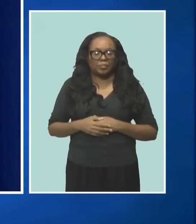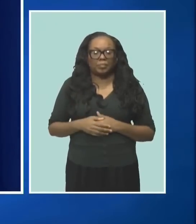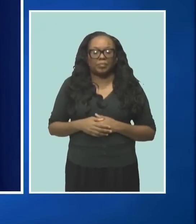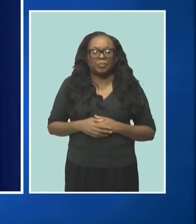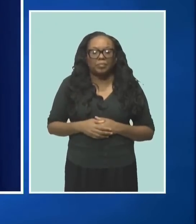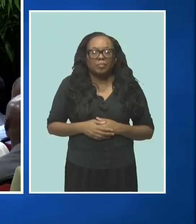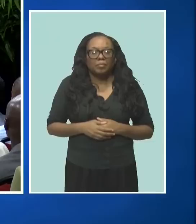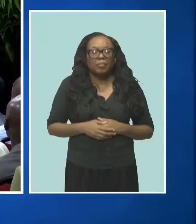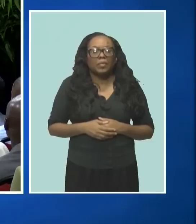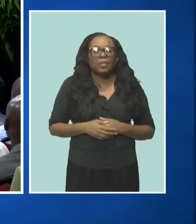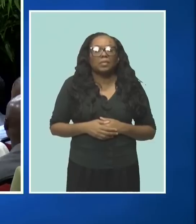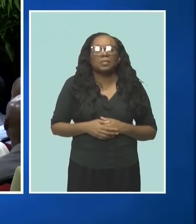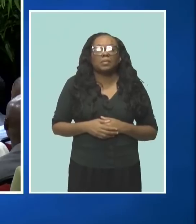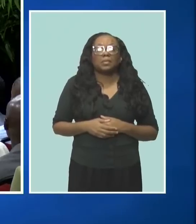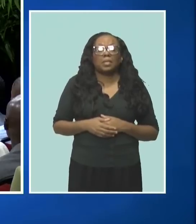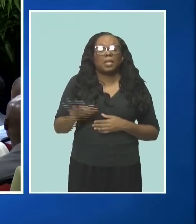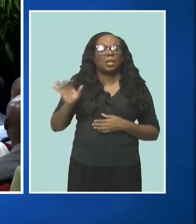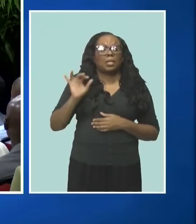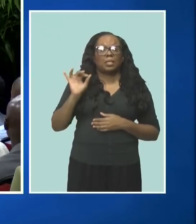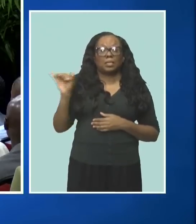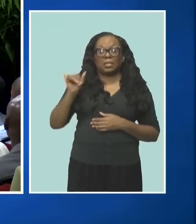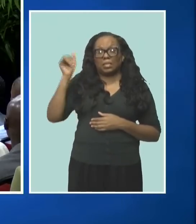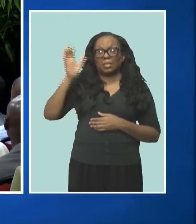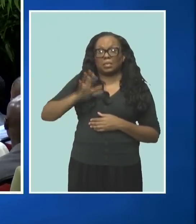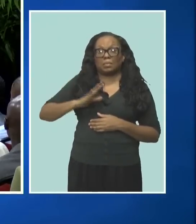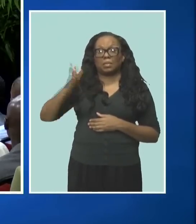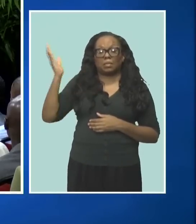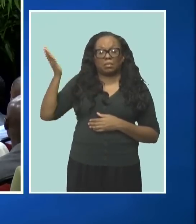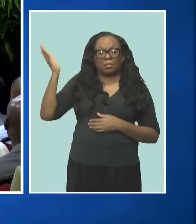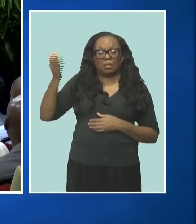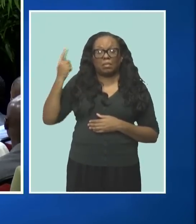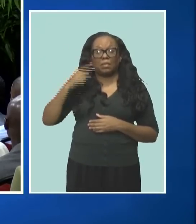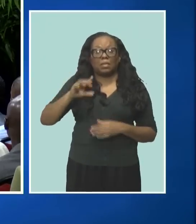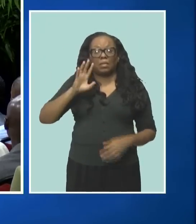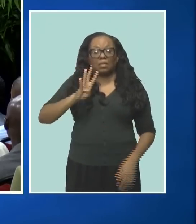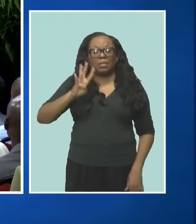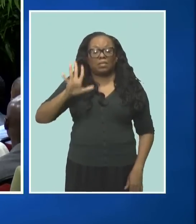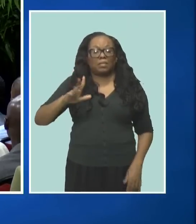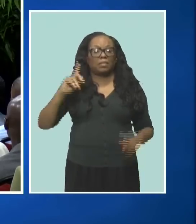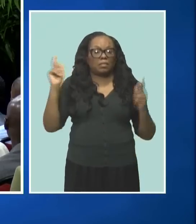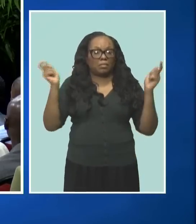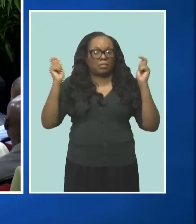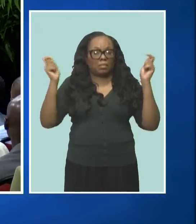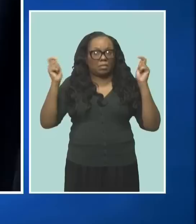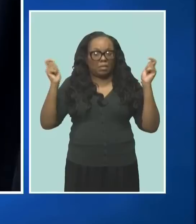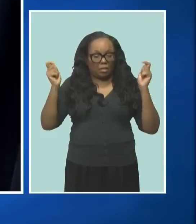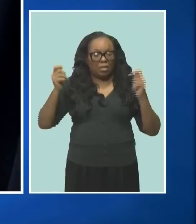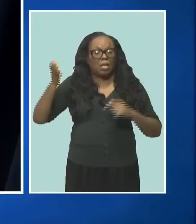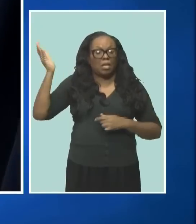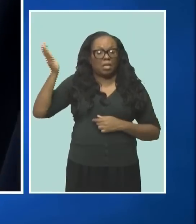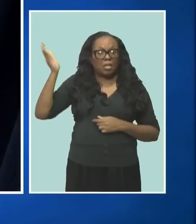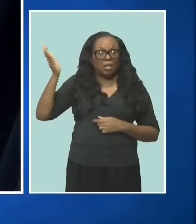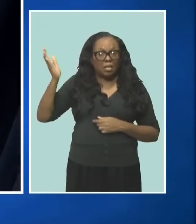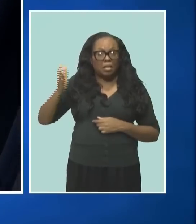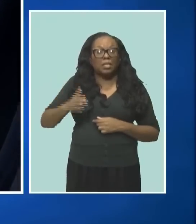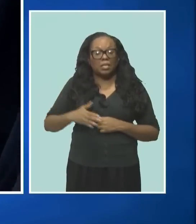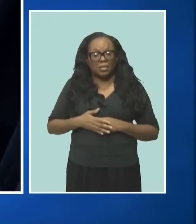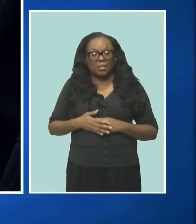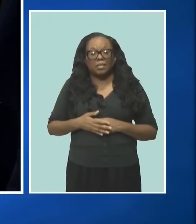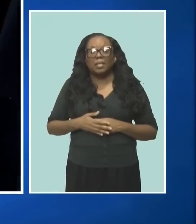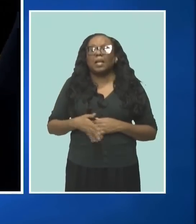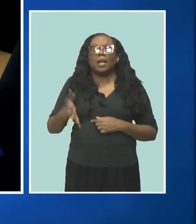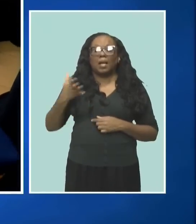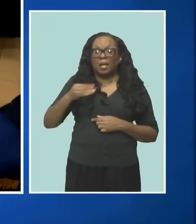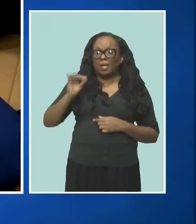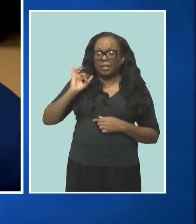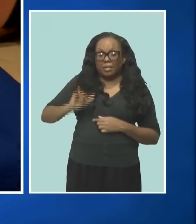Colonel Brathwaite was the featured speaker of the Barbados Defence Force 45th Anniversary Lecture Series. The lecture was titled 120 Not